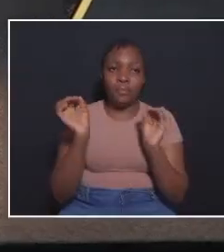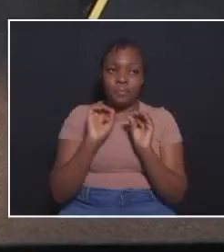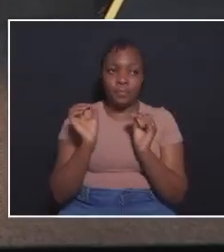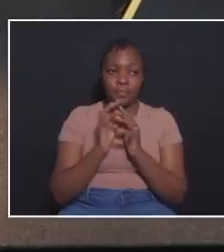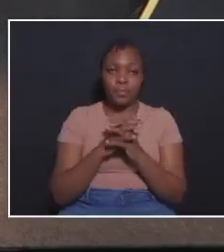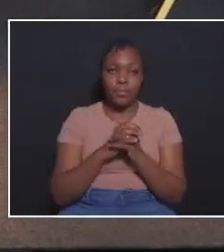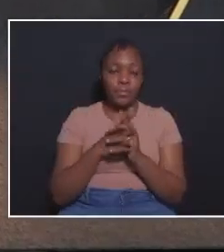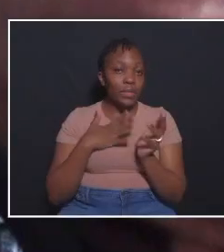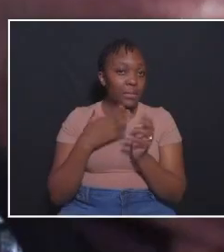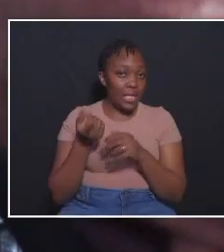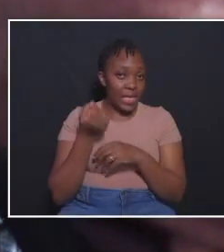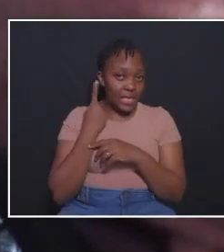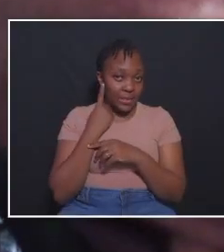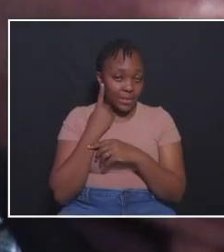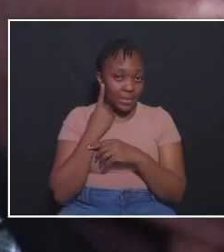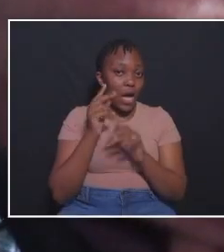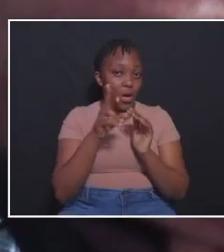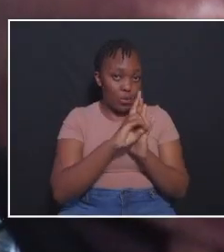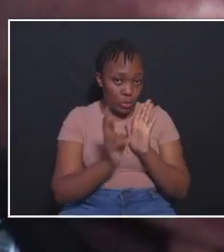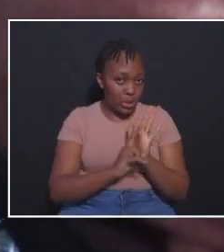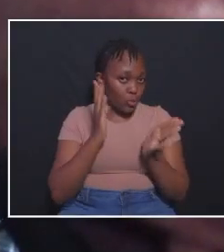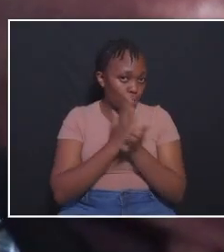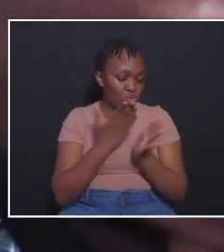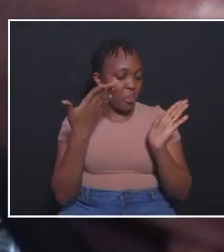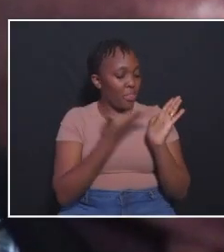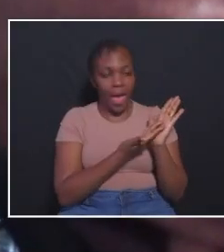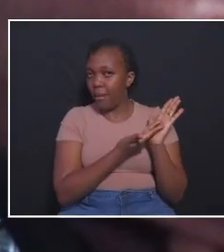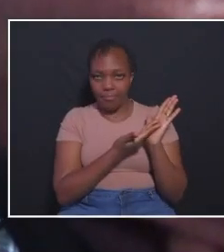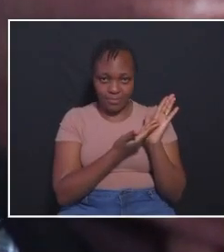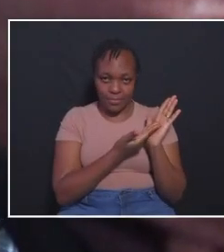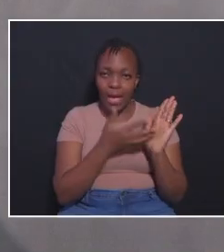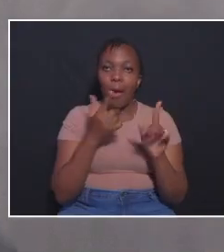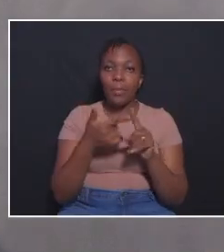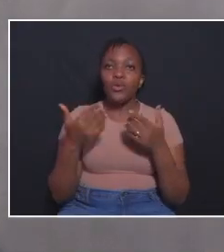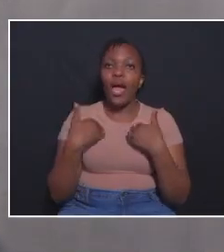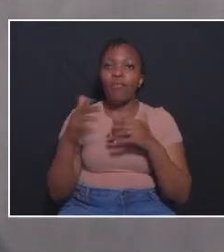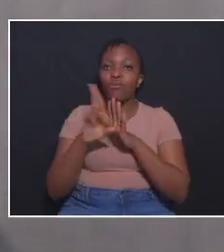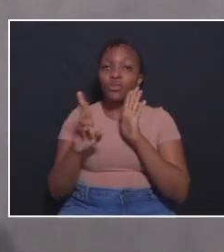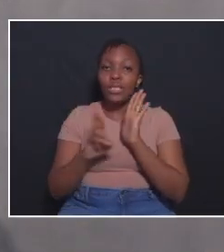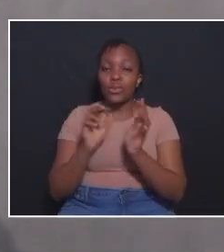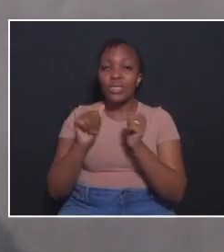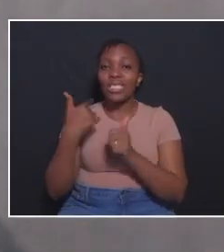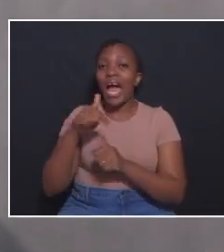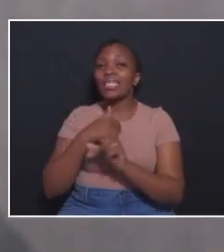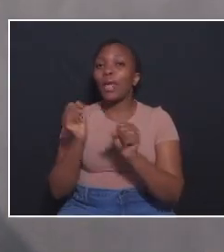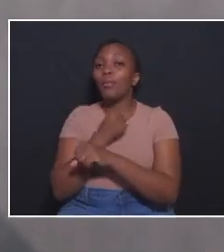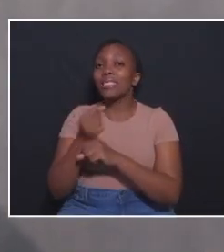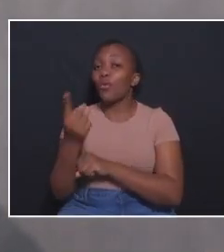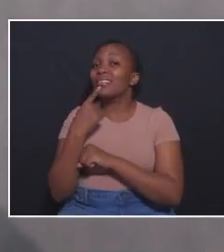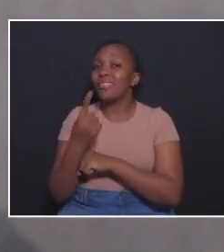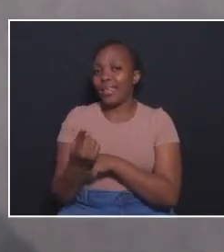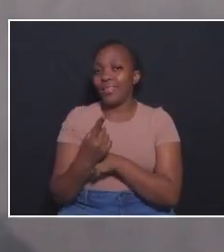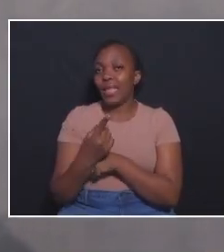Please understand me here. There are no rules, but there are unsaid rules. For example, the